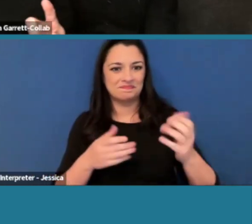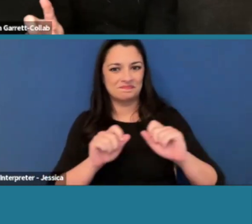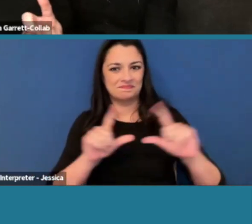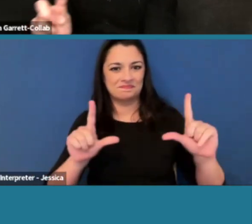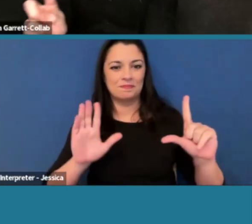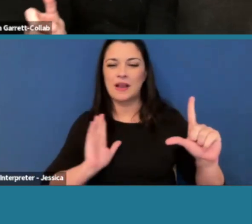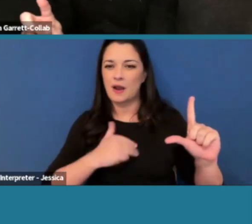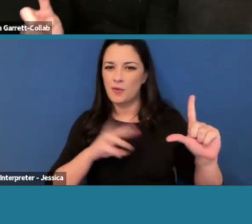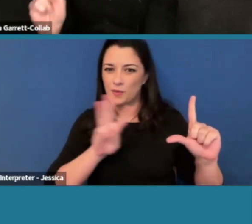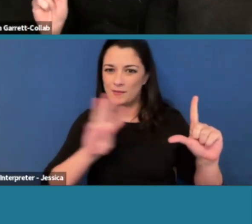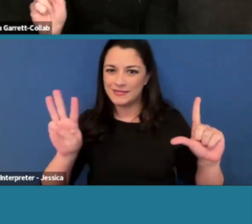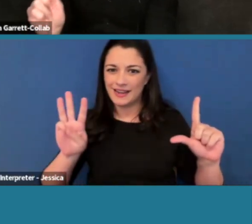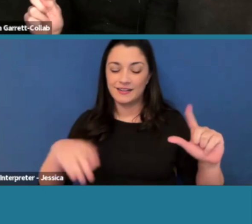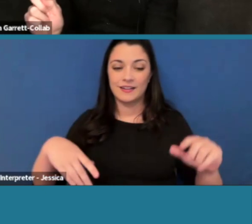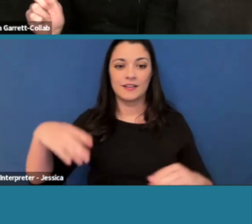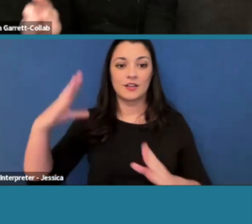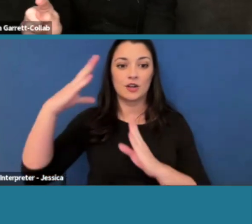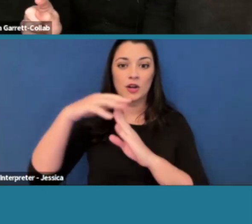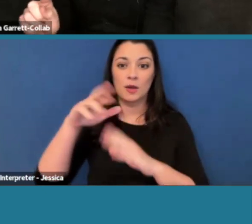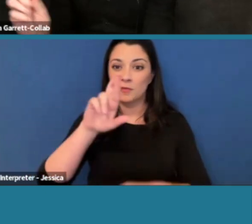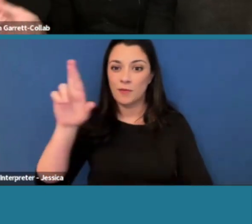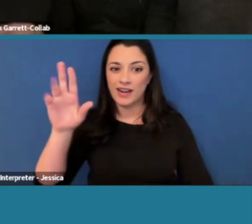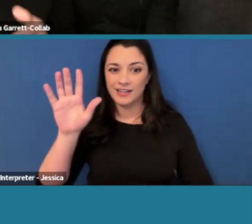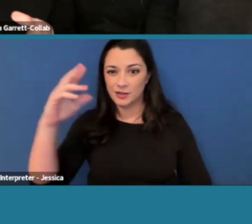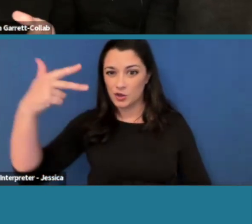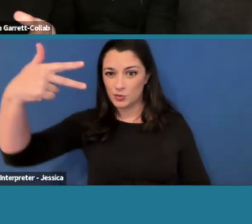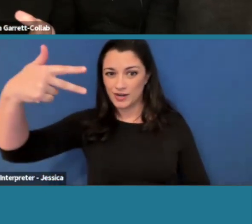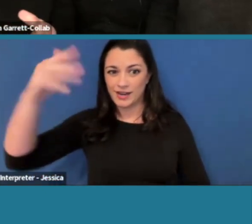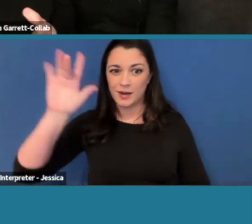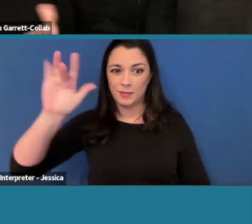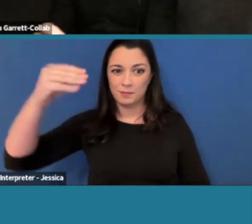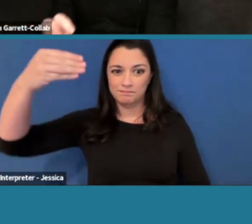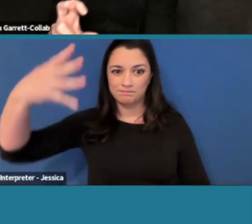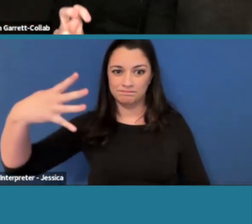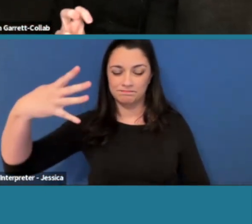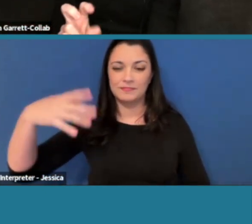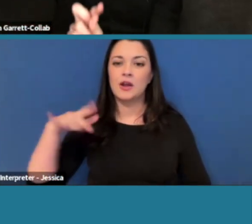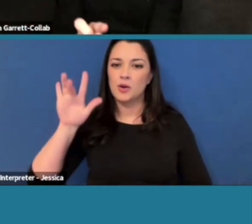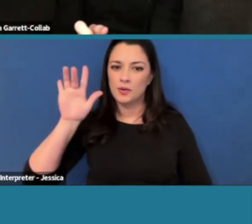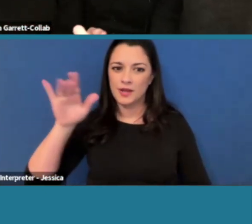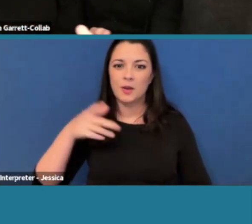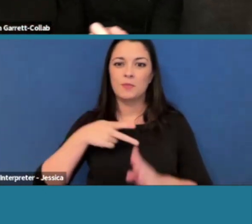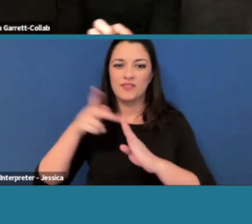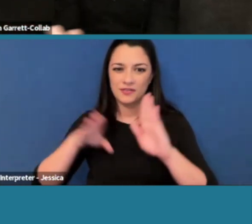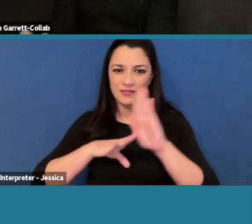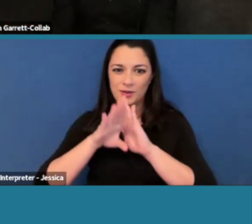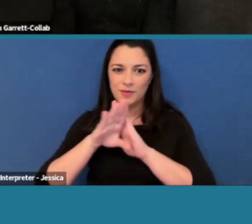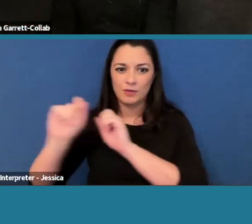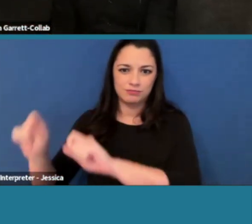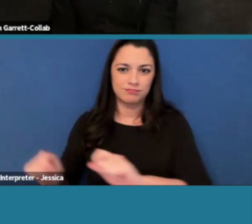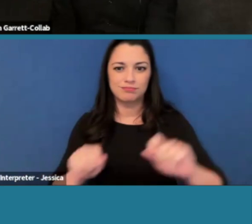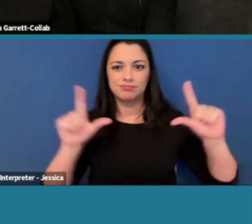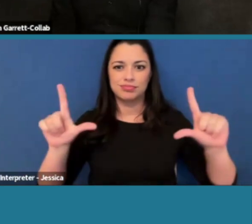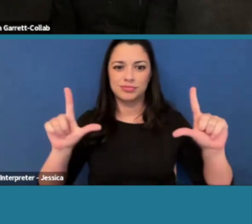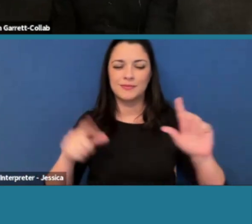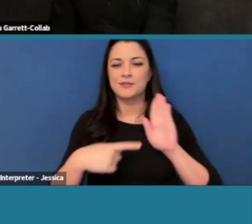top right corner, you'll see the 3 lines. If you were to click there, you can click on professional development. We'll take you to this page highlighting